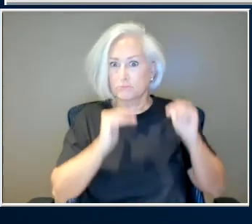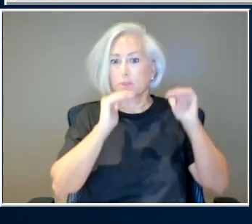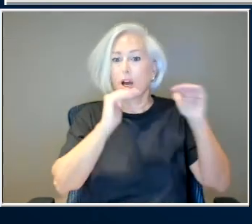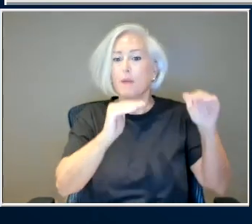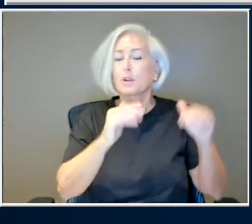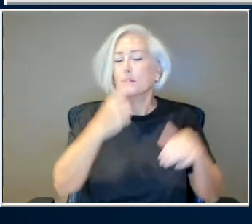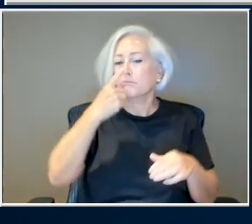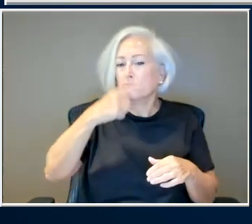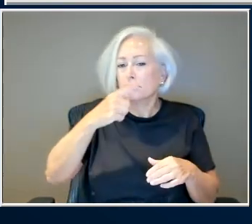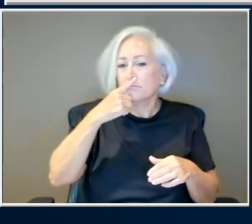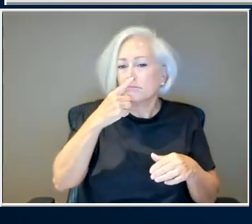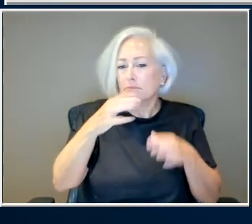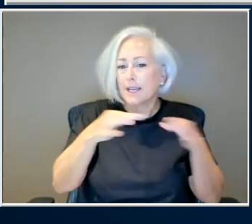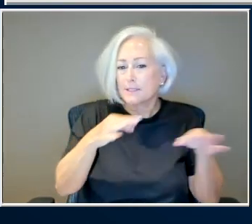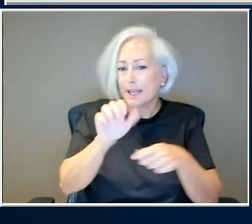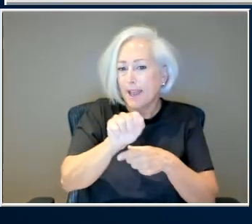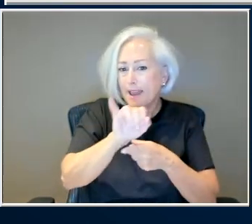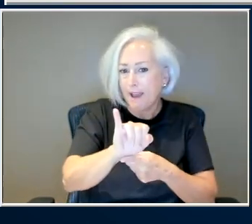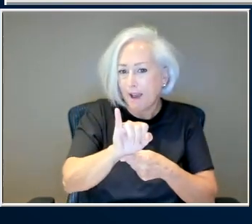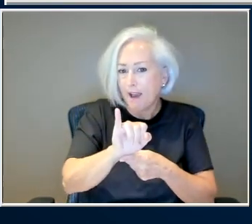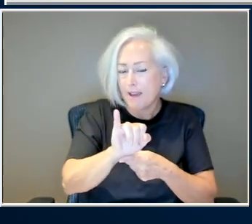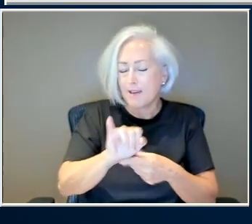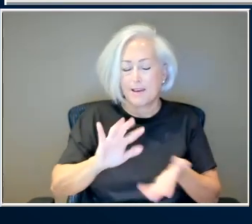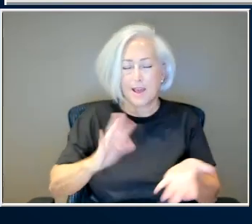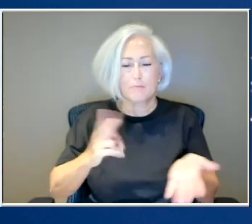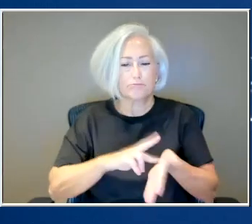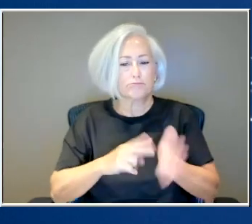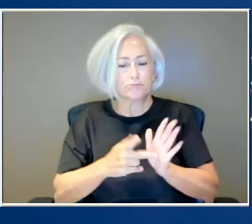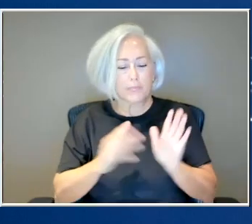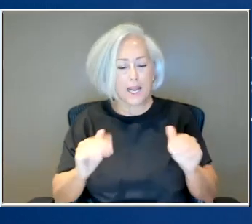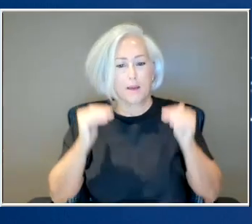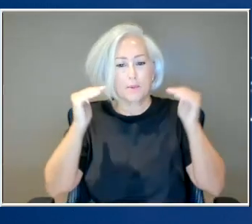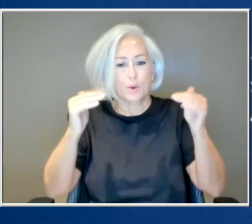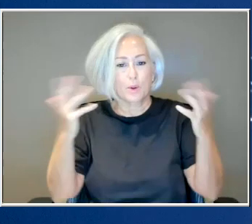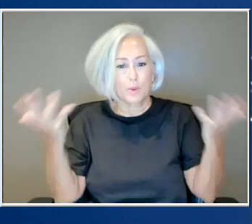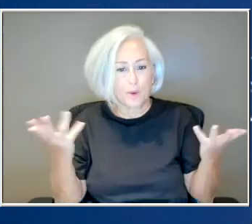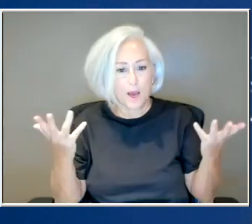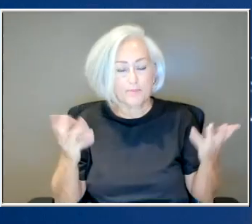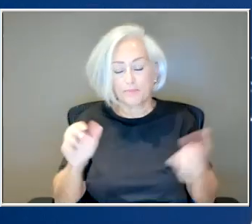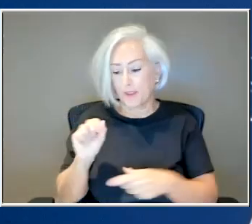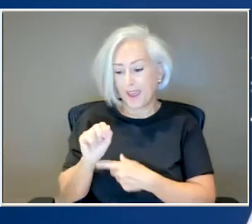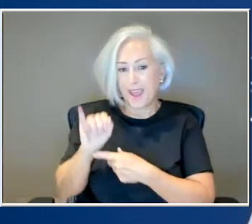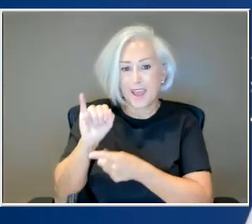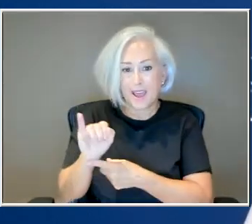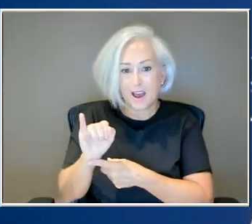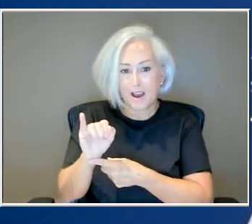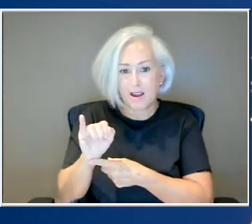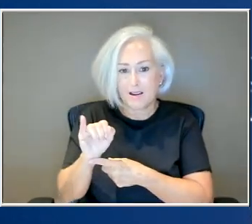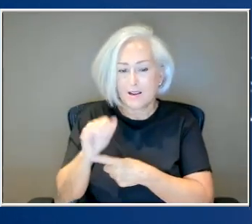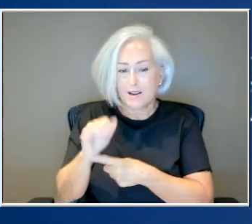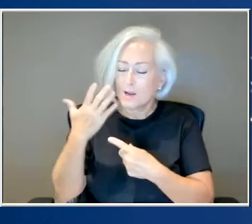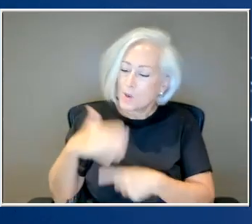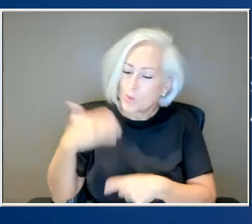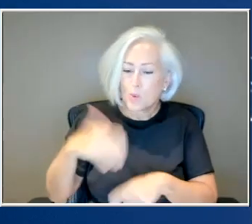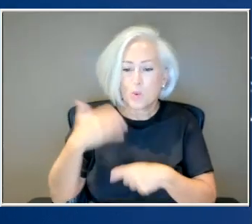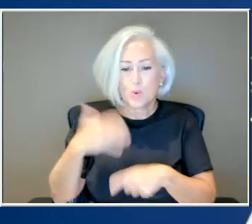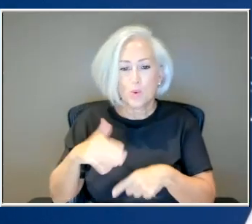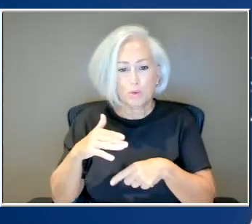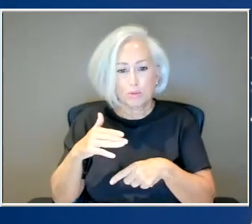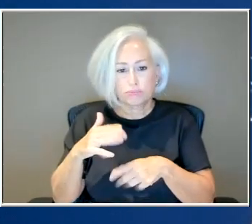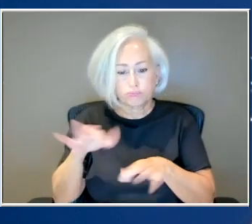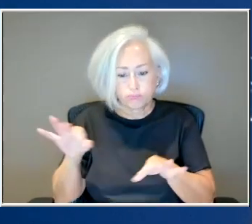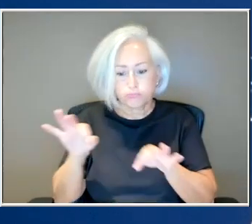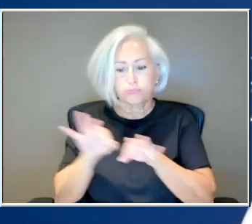then also explain the new upgrade? So artificial intelligence has become so pervasive in our lives, but it's been very slow to make its way